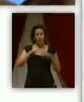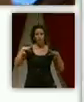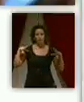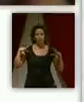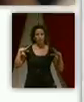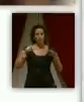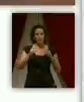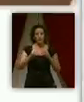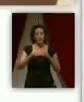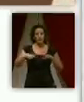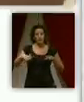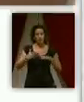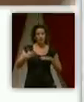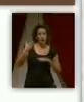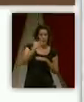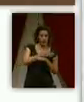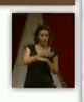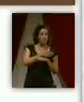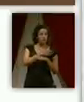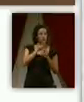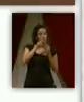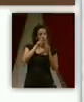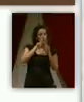Please do activate it. Before you activate it,